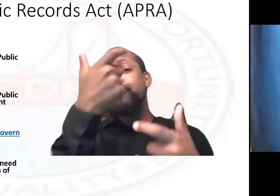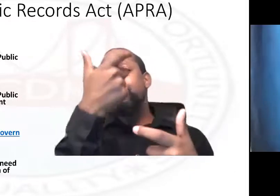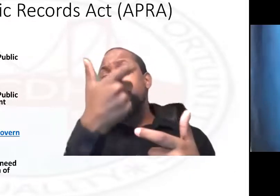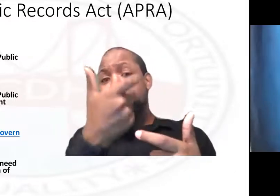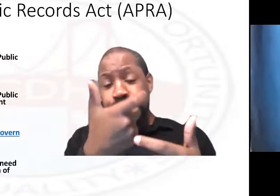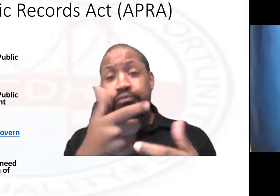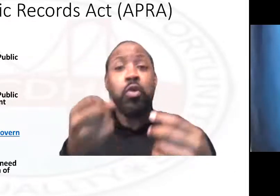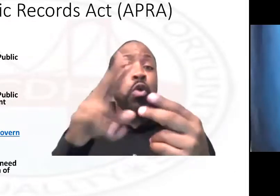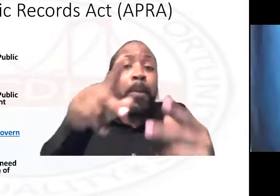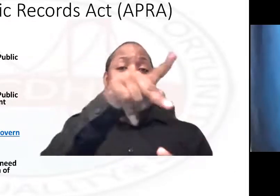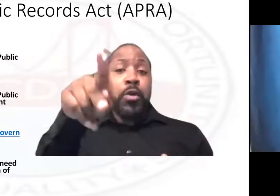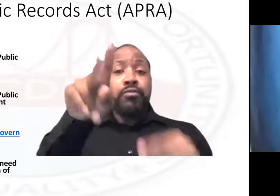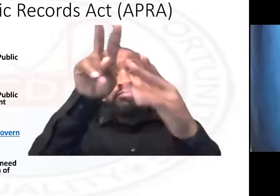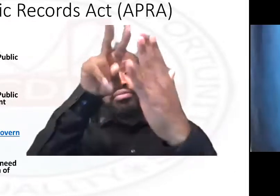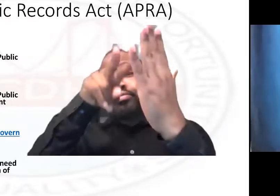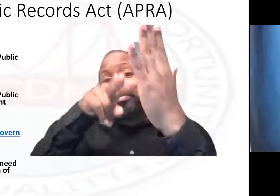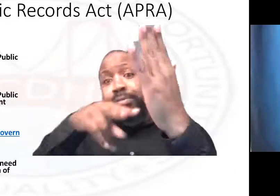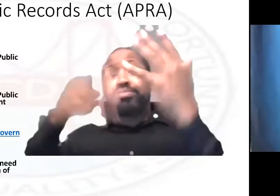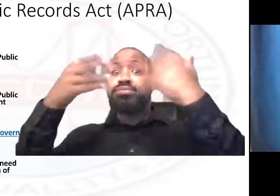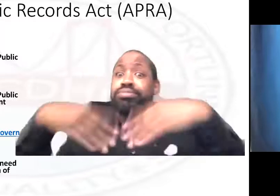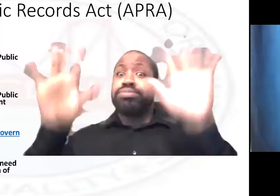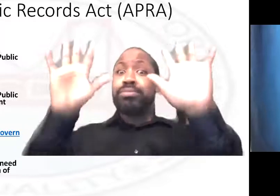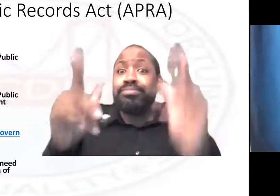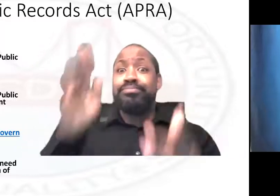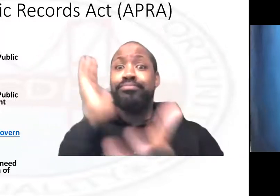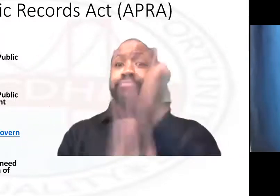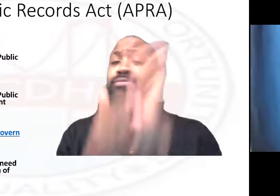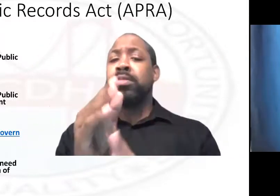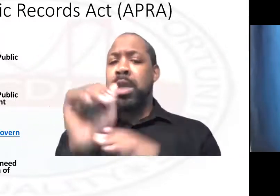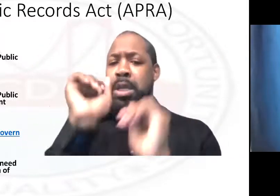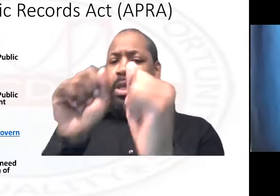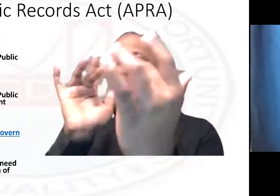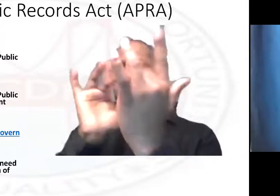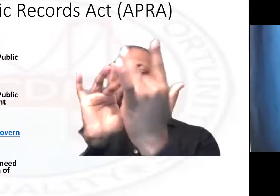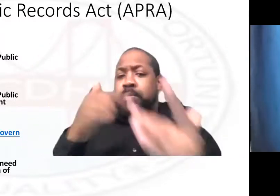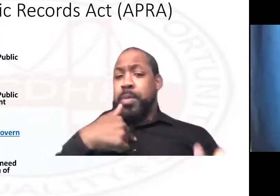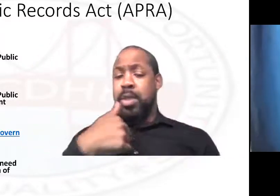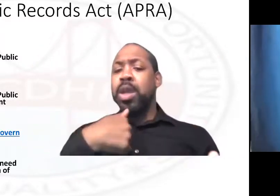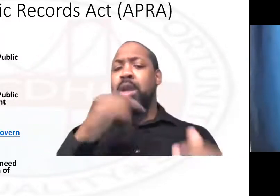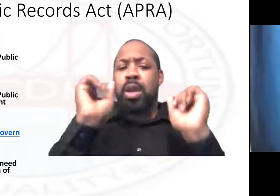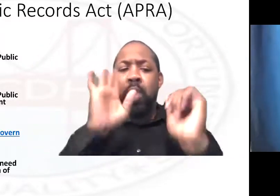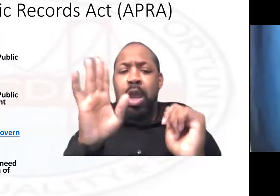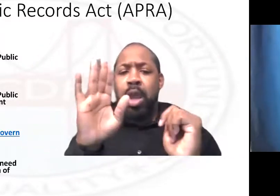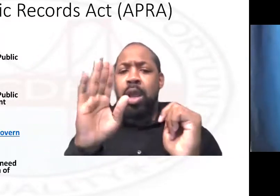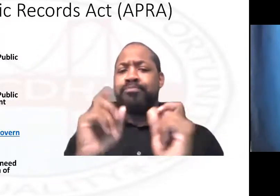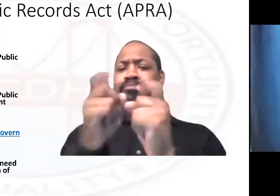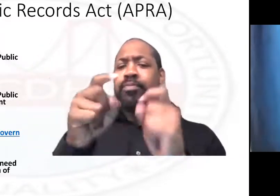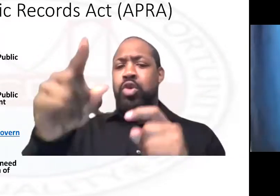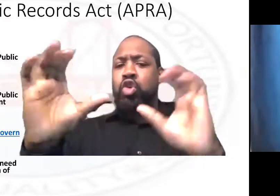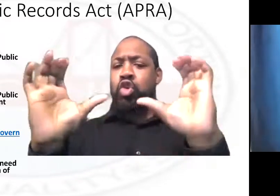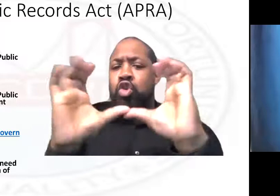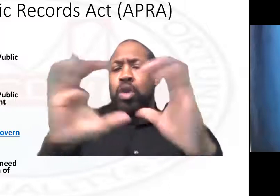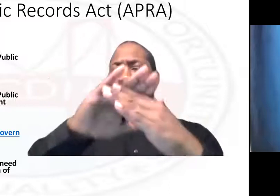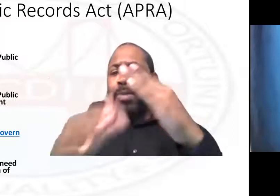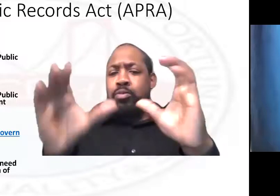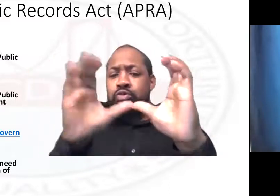go in and look at all that information and then look at the PowerPoint as well. And then you'll be done. So you can feel free to contact